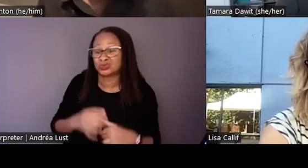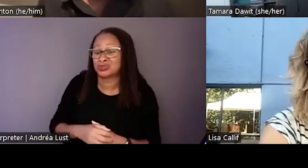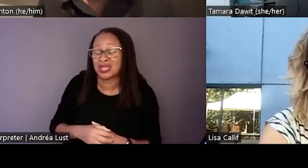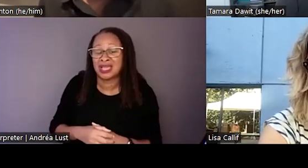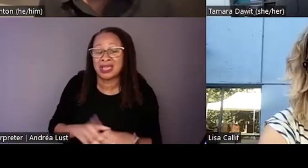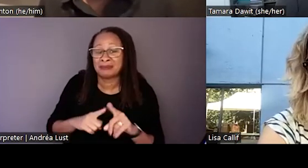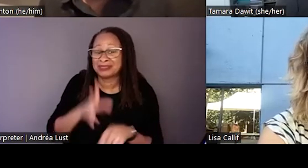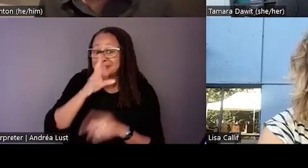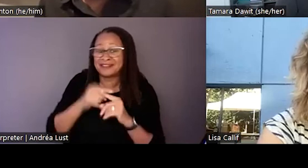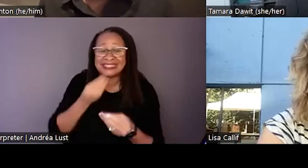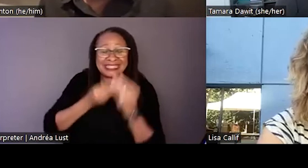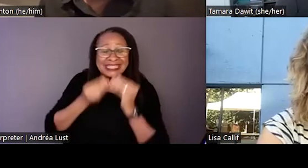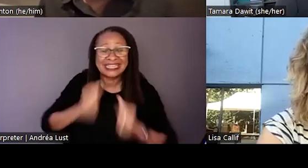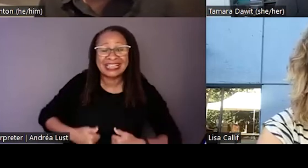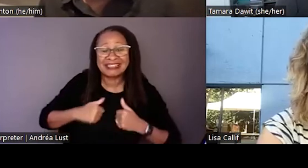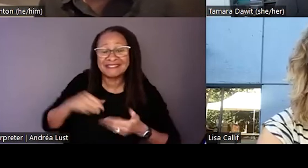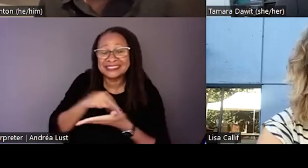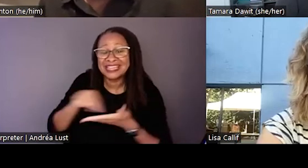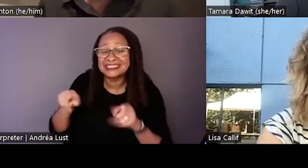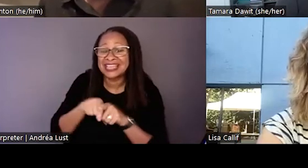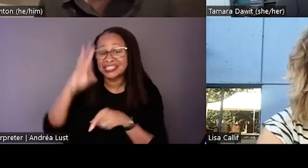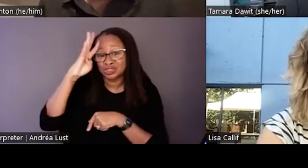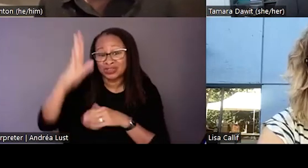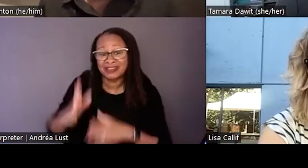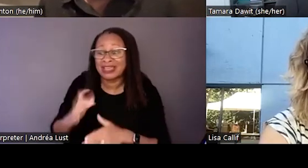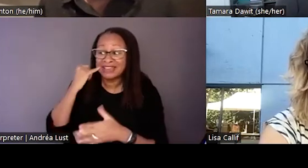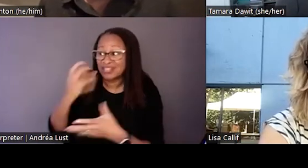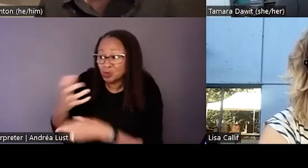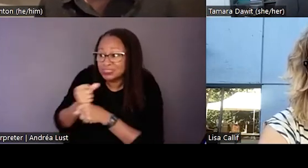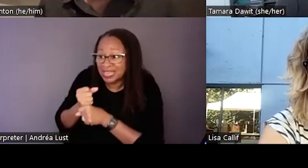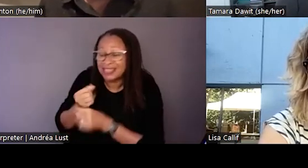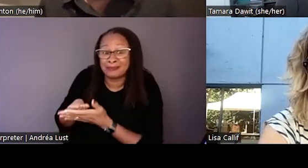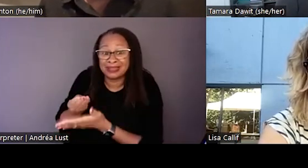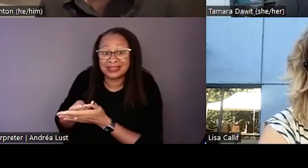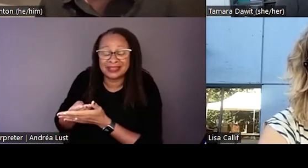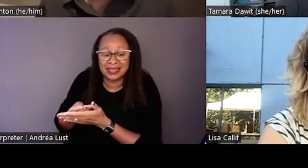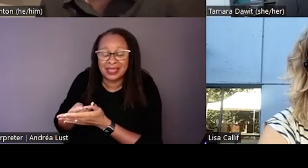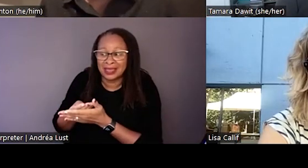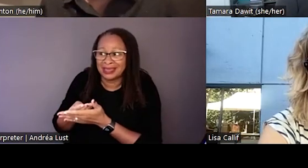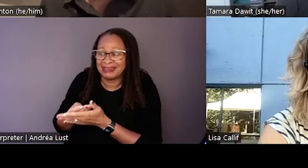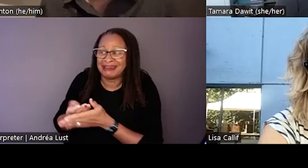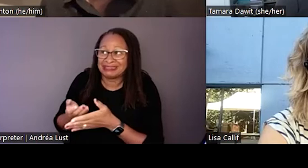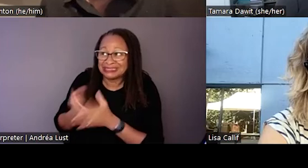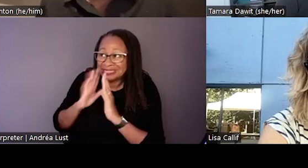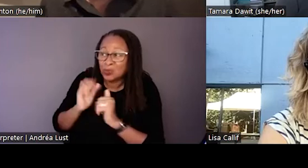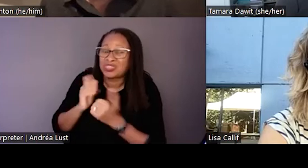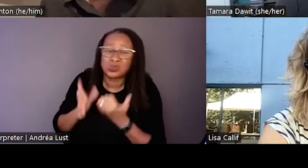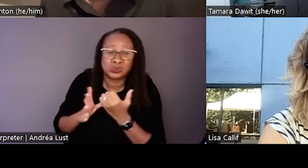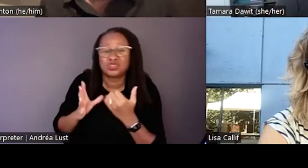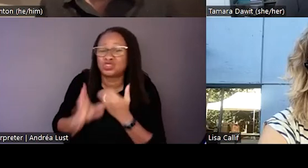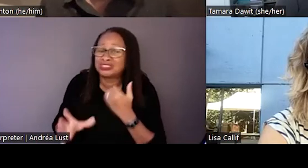speaking of eating and living and dancing as a creator, if they don't take that money and deal with those really, really shitty